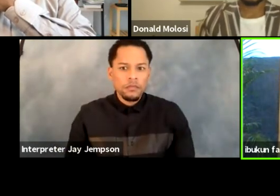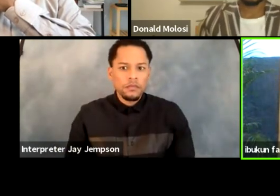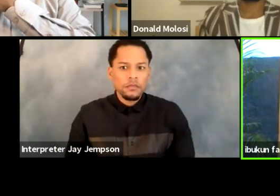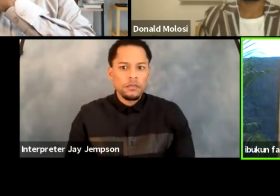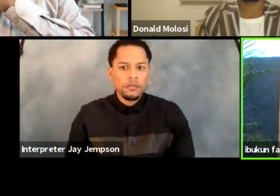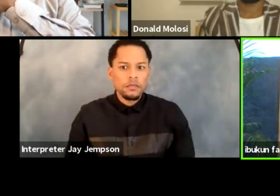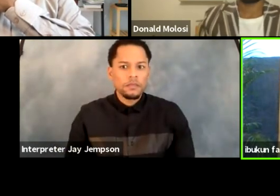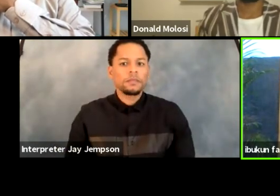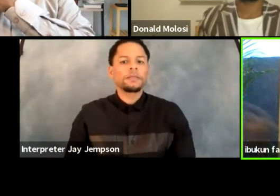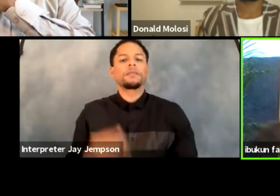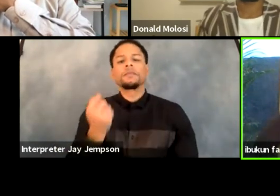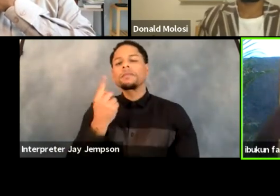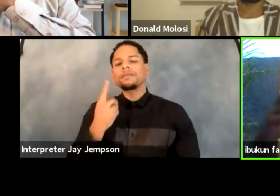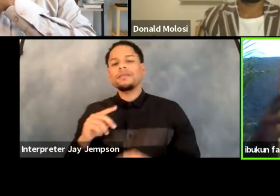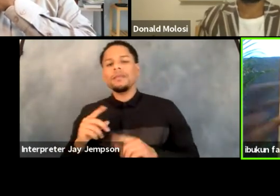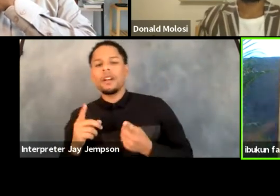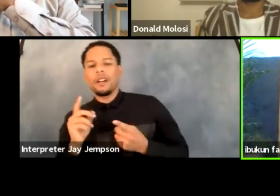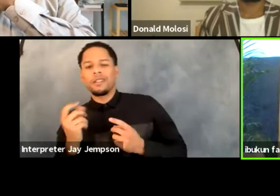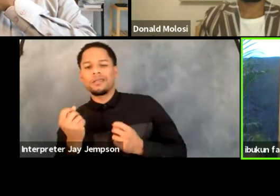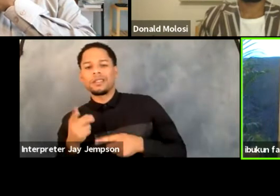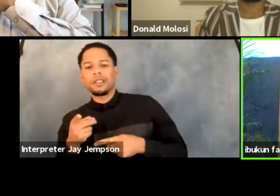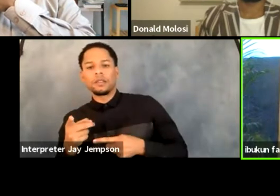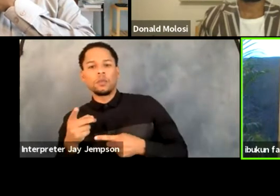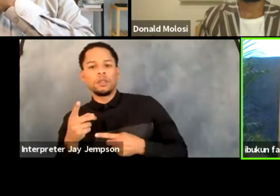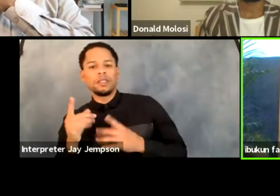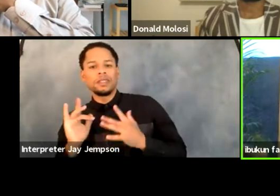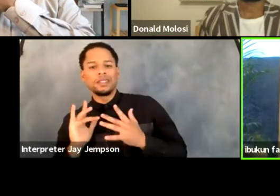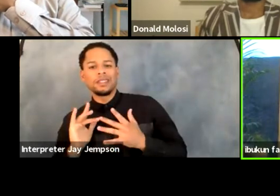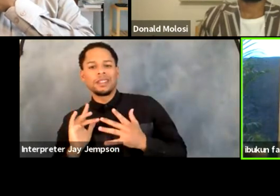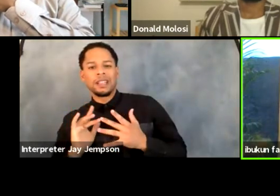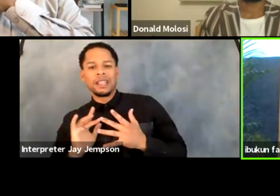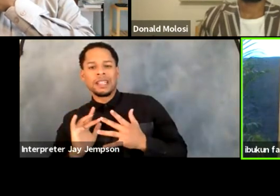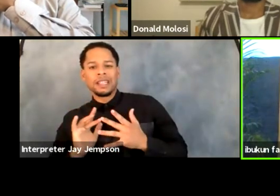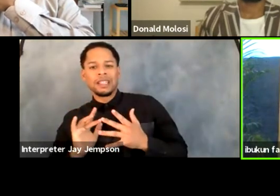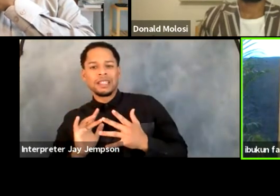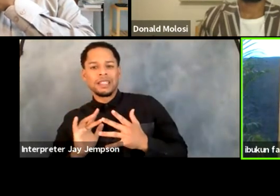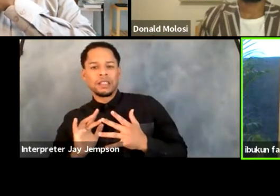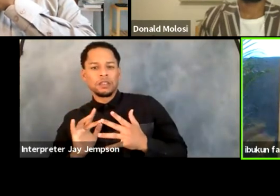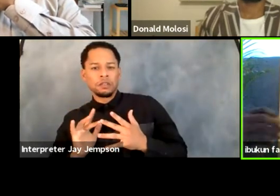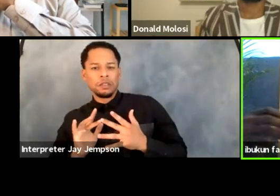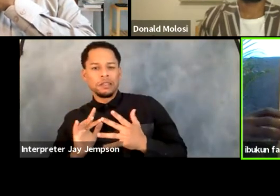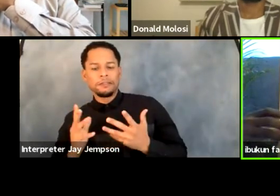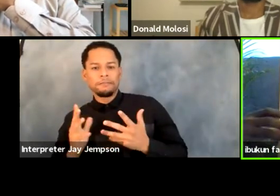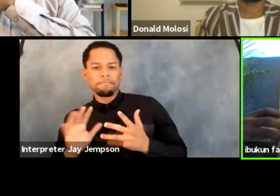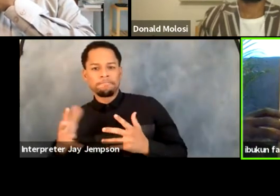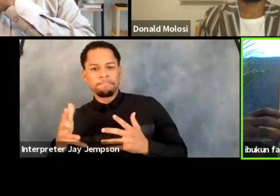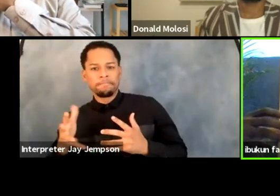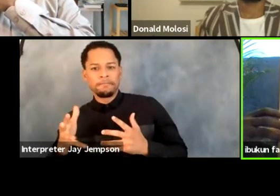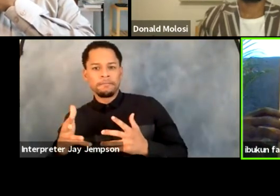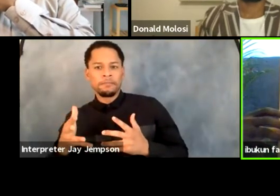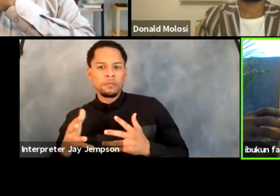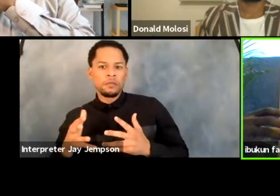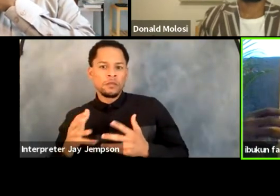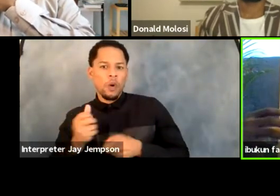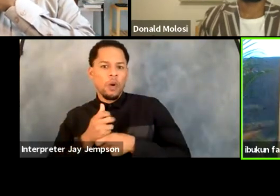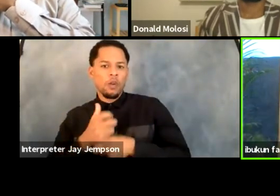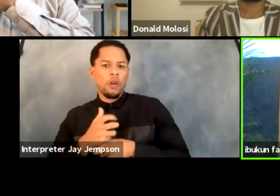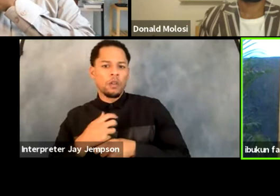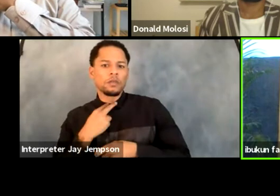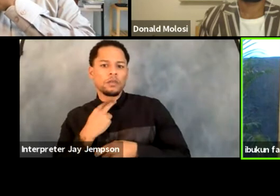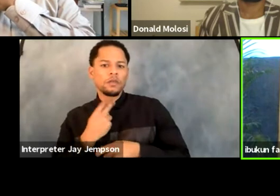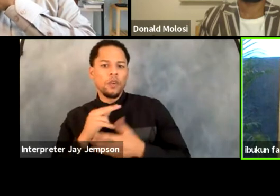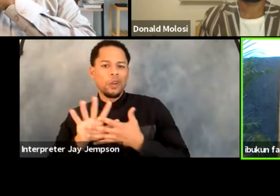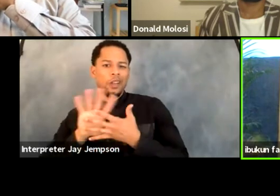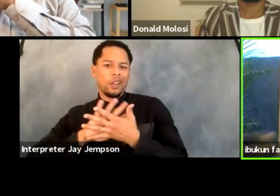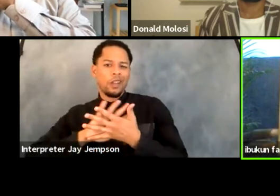in 2019. So my dramaturgy there has been a passive one, you know, where I have